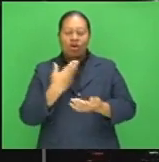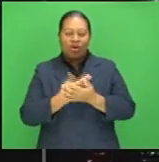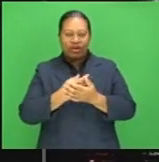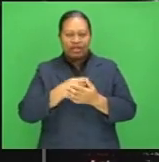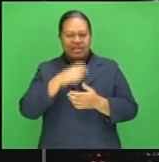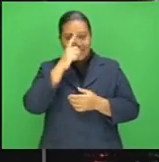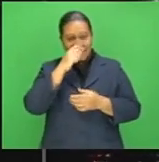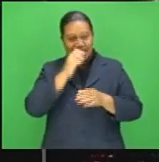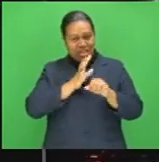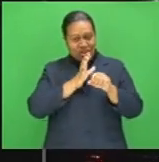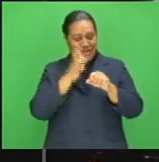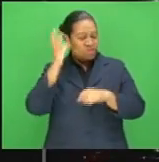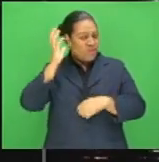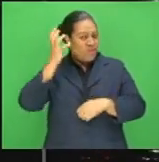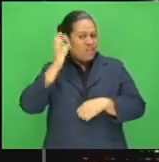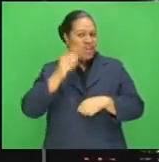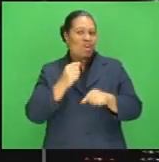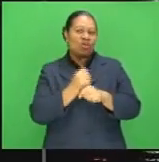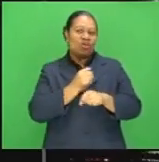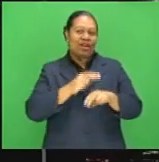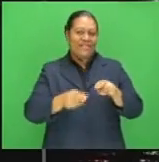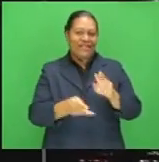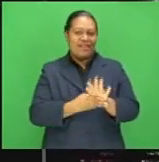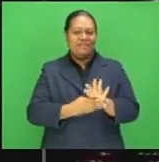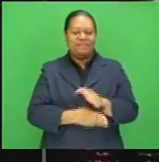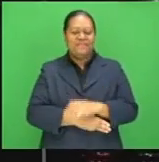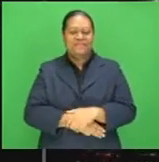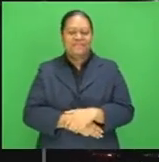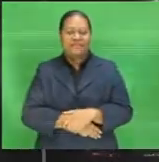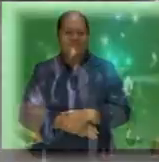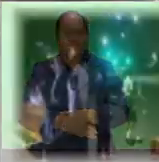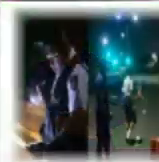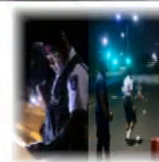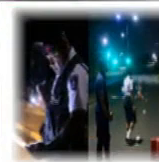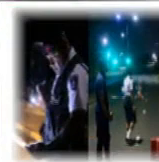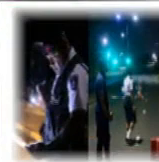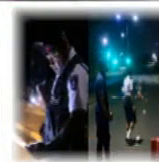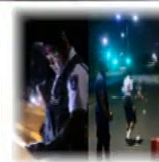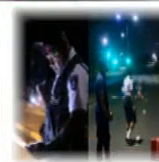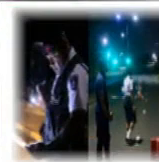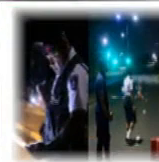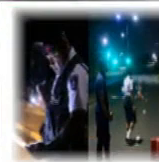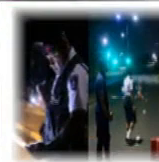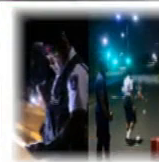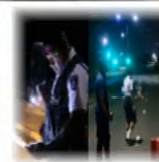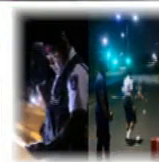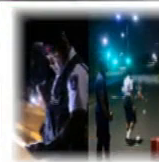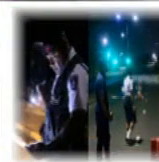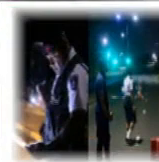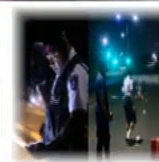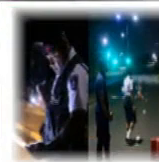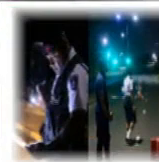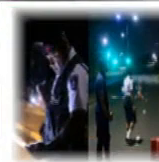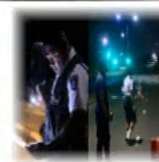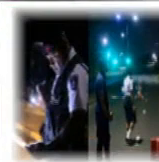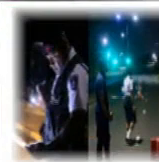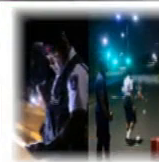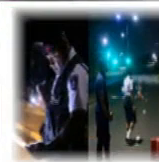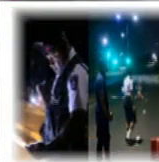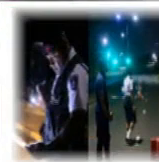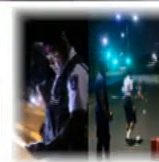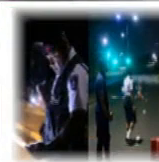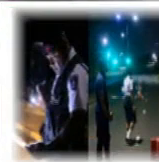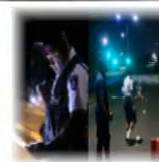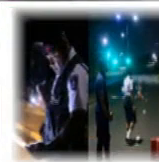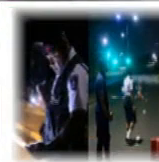to our sister radio station Gold FM. Our poll question we're asking: should the COVID-19 curfew be kept until the